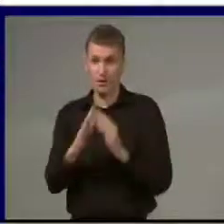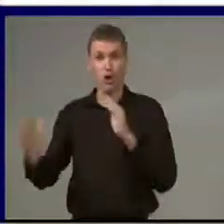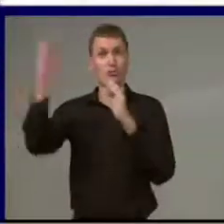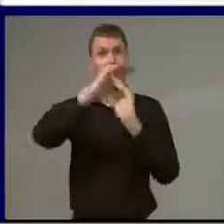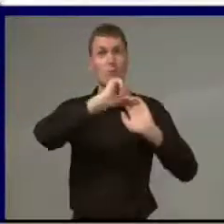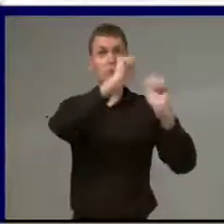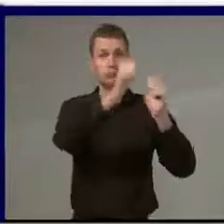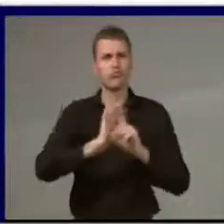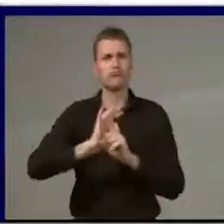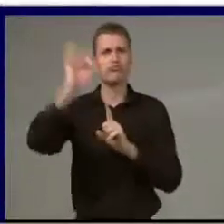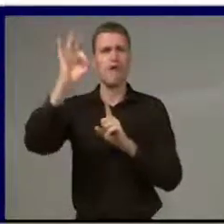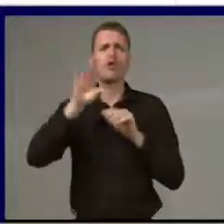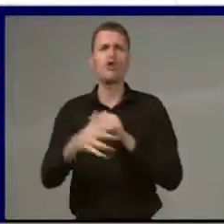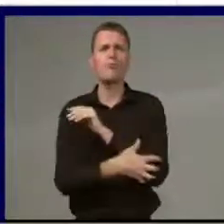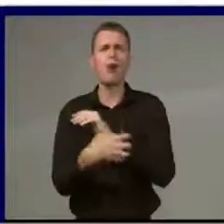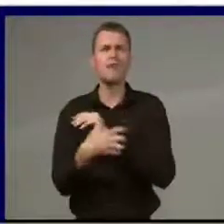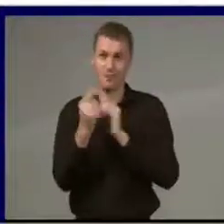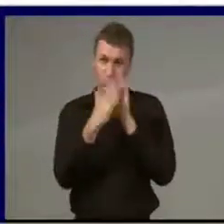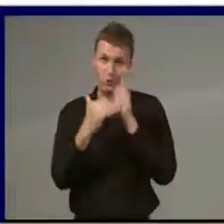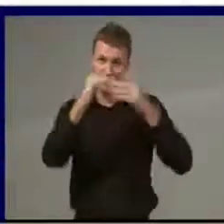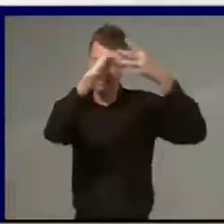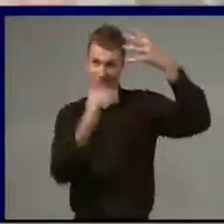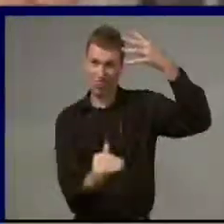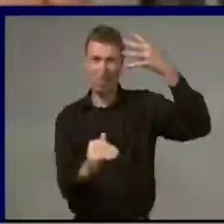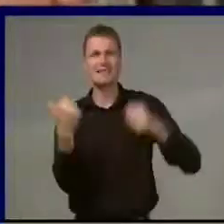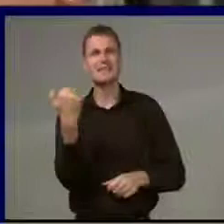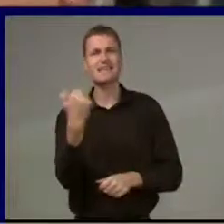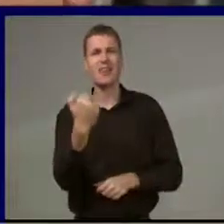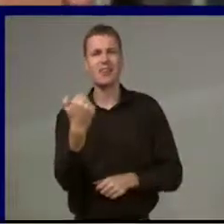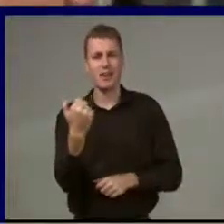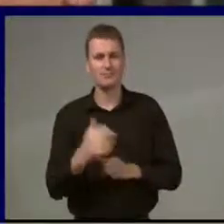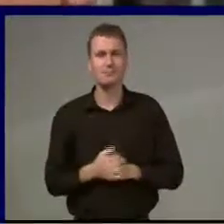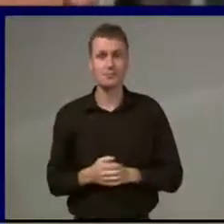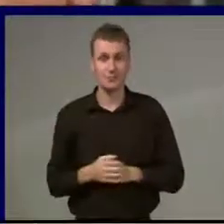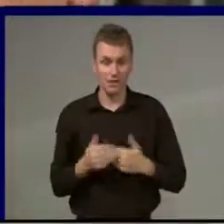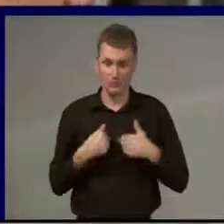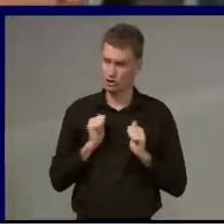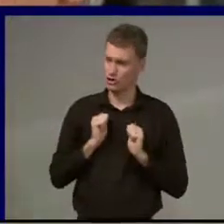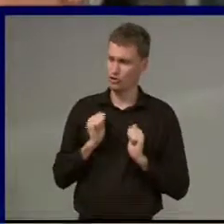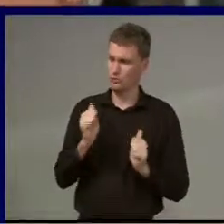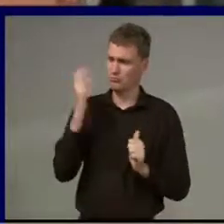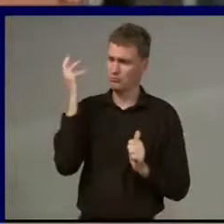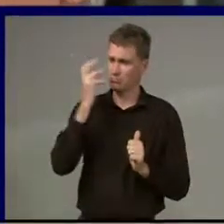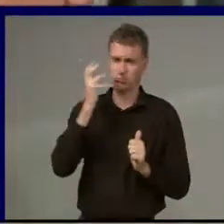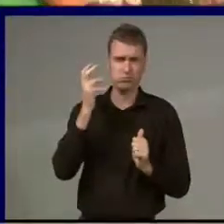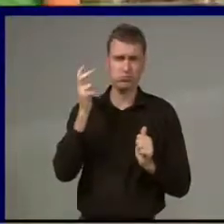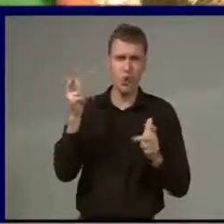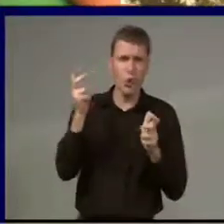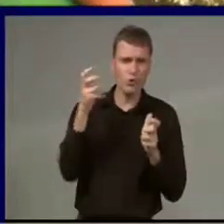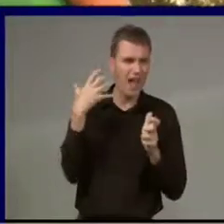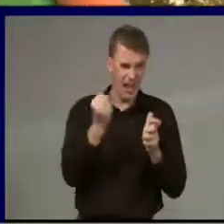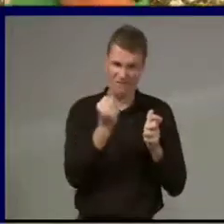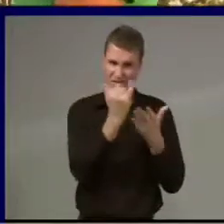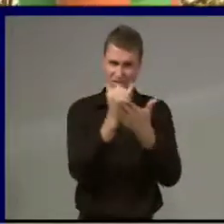poverty, while New Zealand ranked much lower on 16. Yes, we're kind of shocked just to hear what's going on out there.